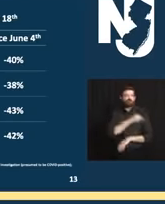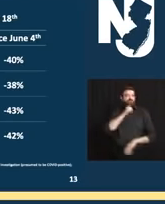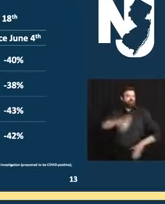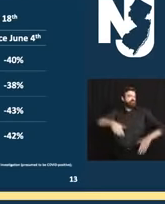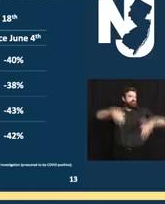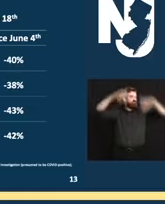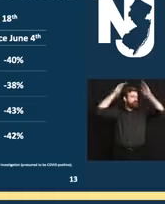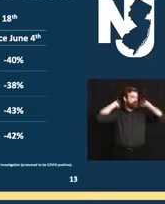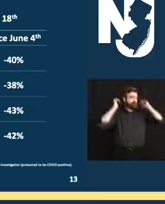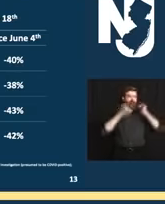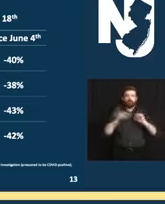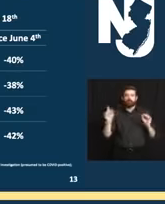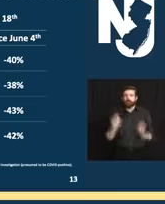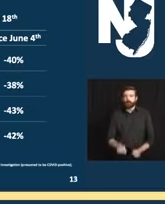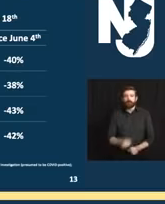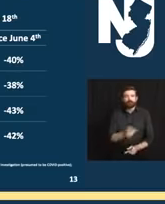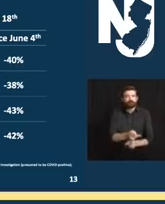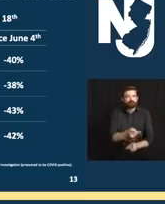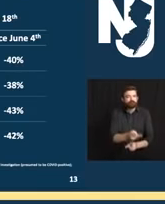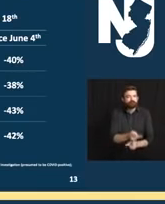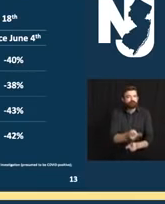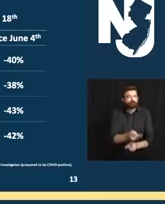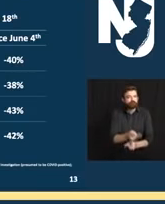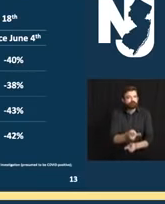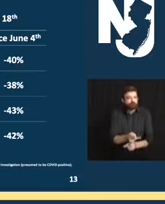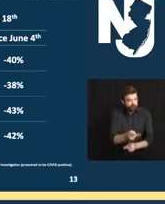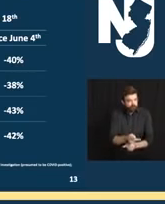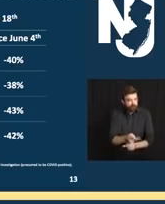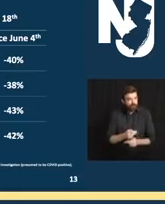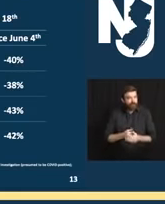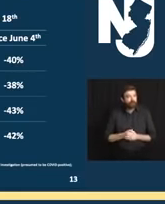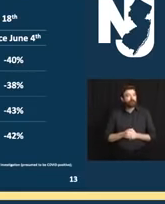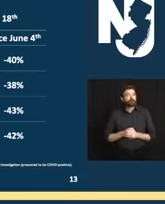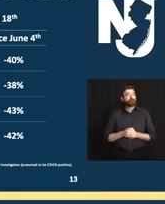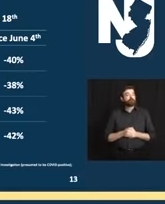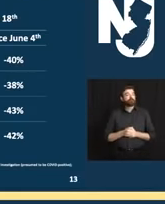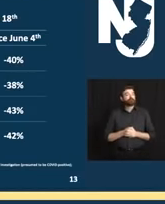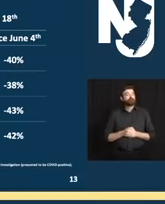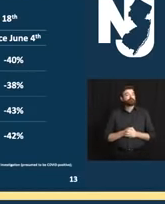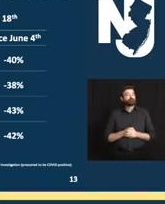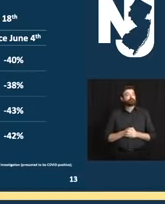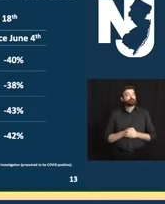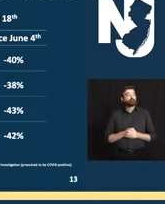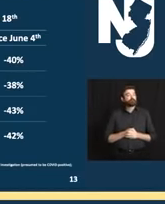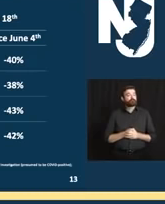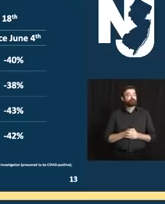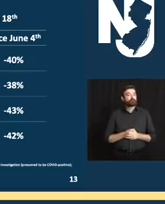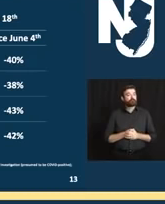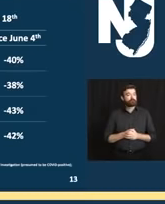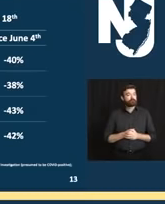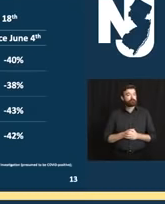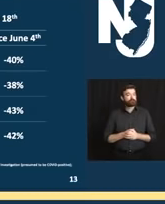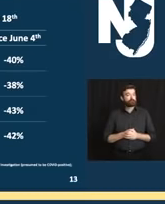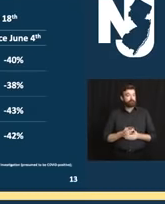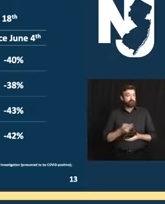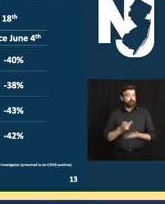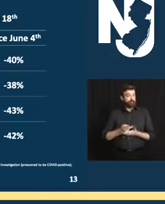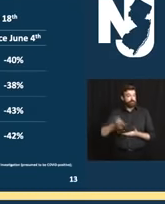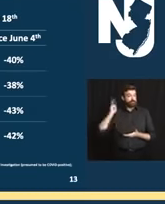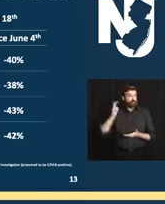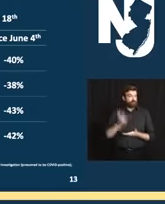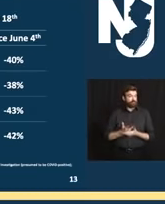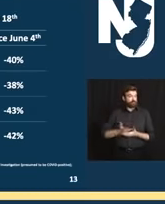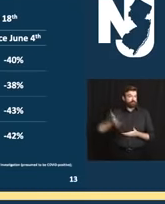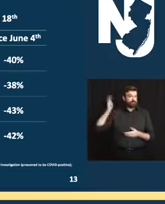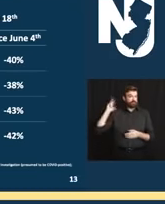are states which are now reaching their peaks. A few weeks ago, we were the outlier in terms of the tremendous impact COVID-19 was having on